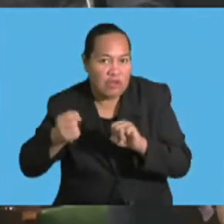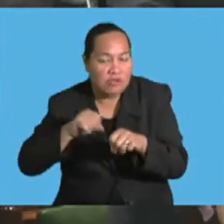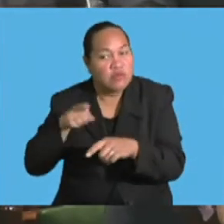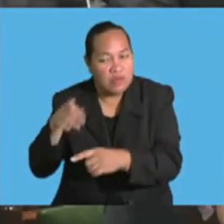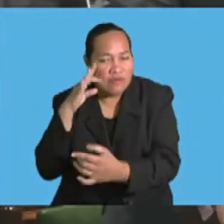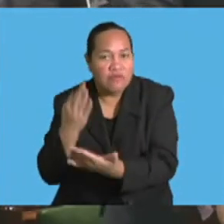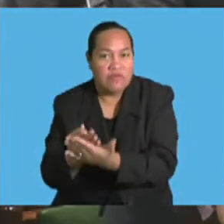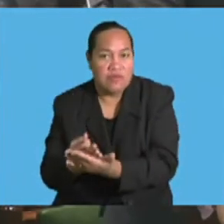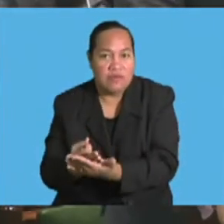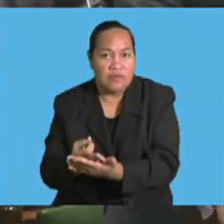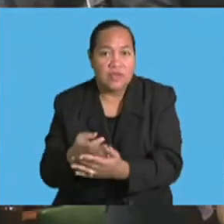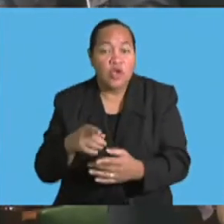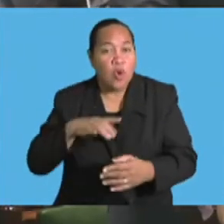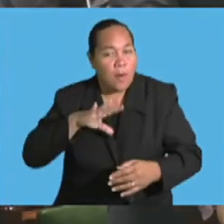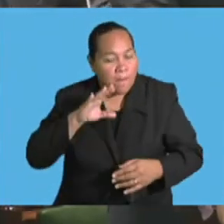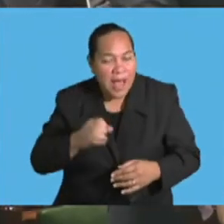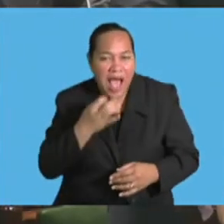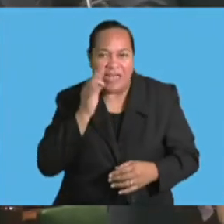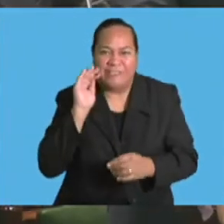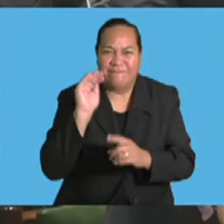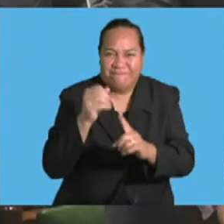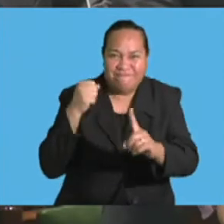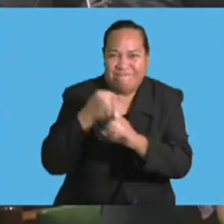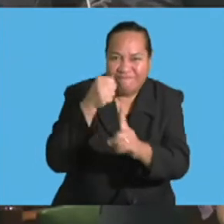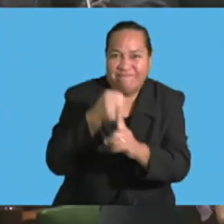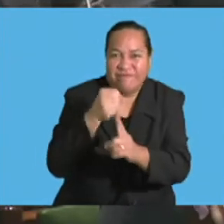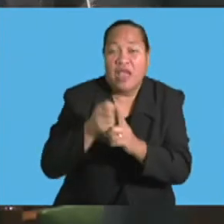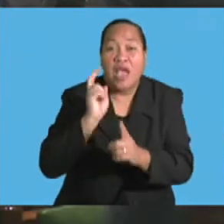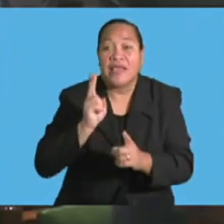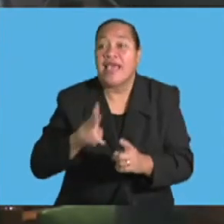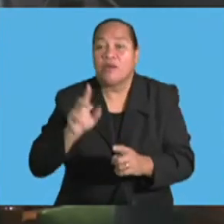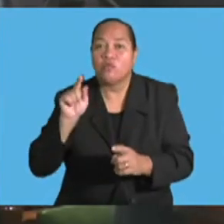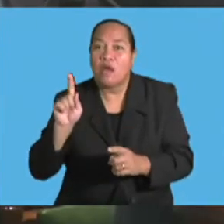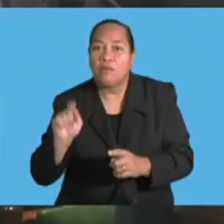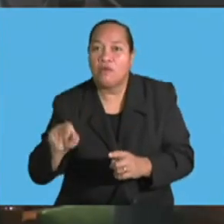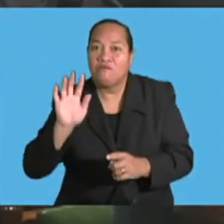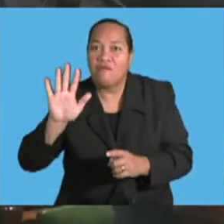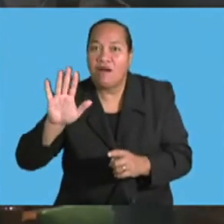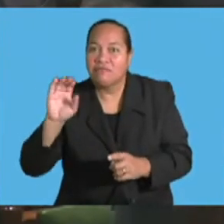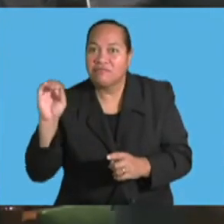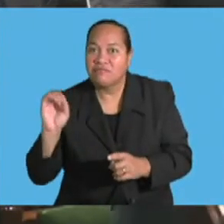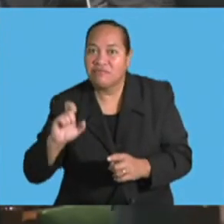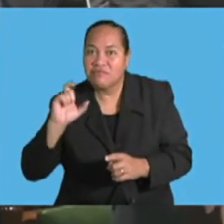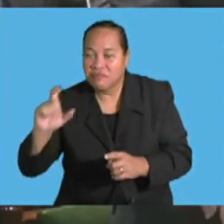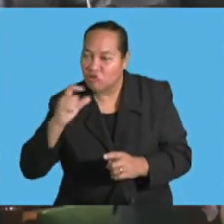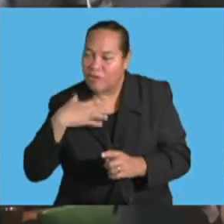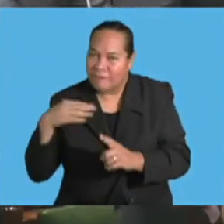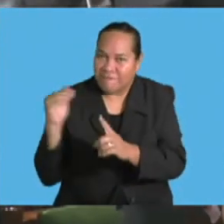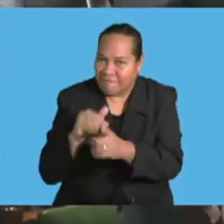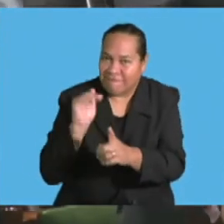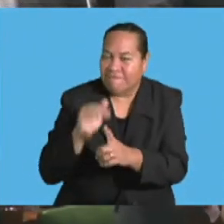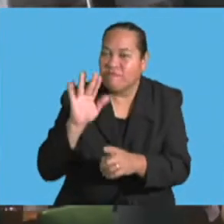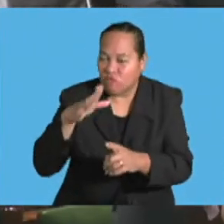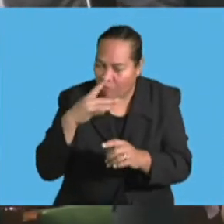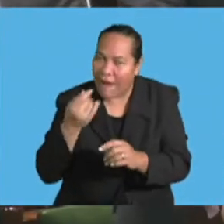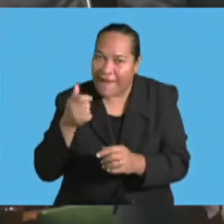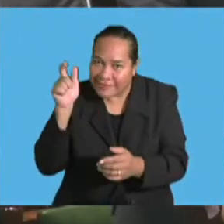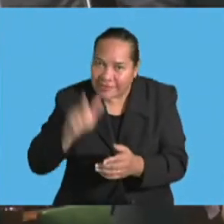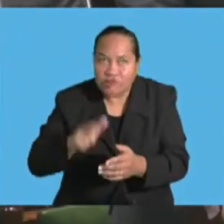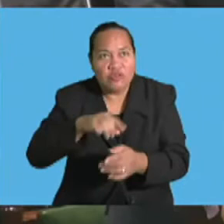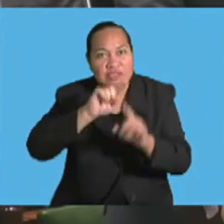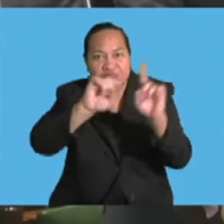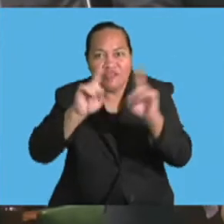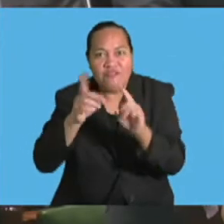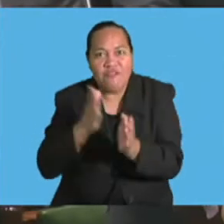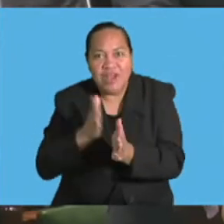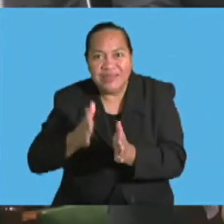reinstated as the benchmark ambition. We will be marshalling those who share our concerns and asking the Chilean presidency to do everything